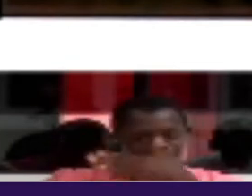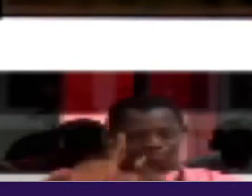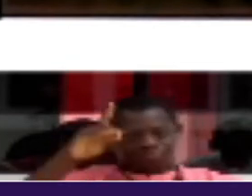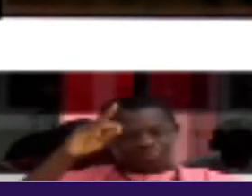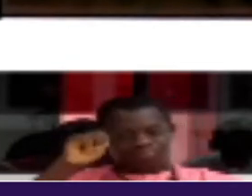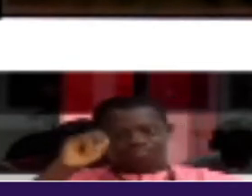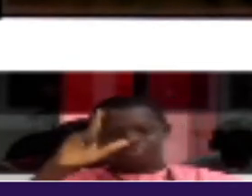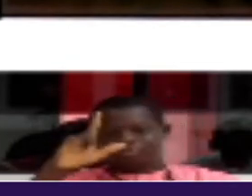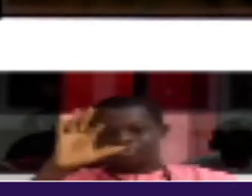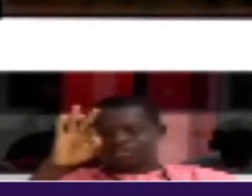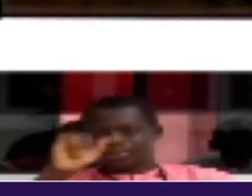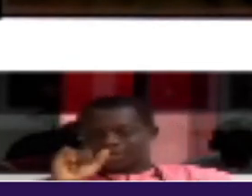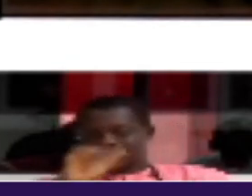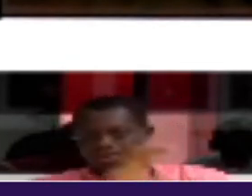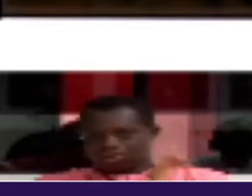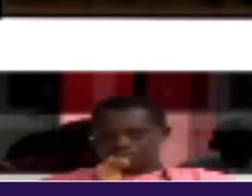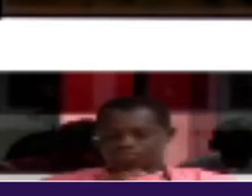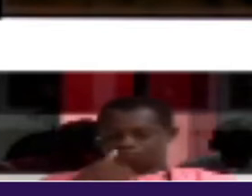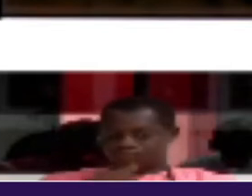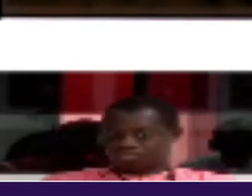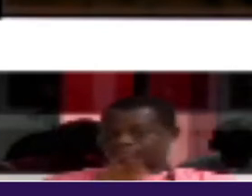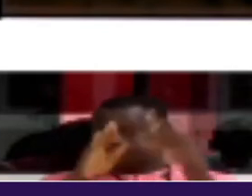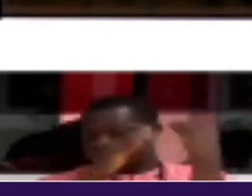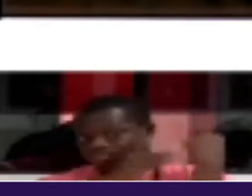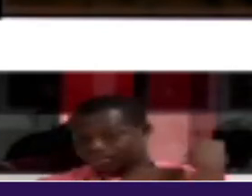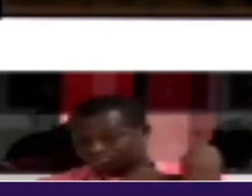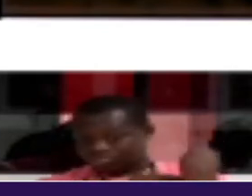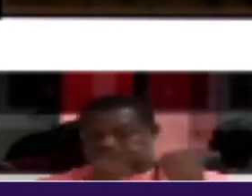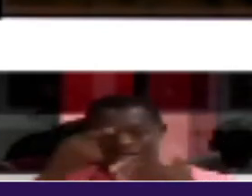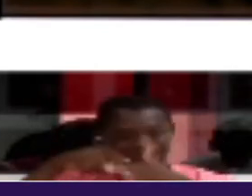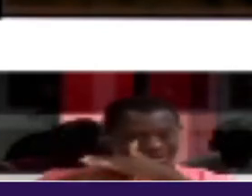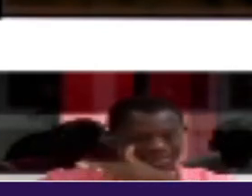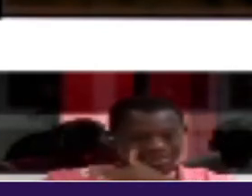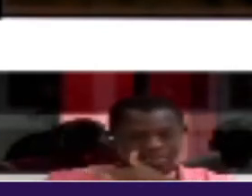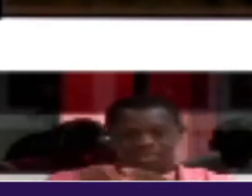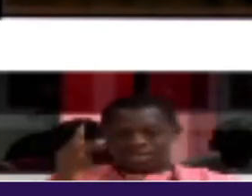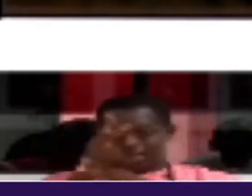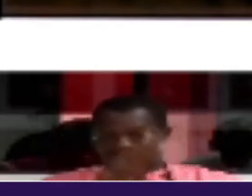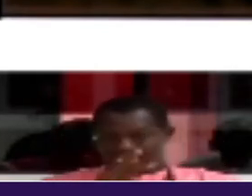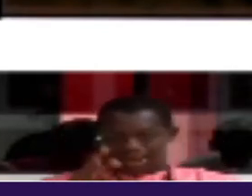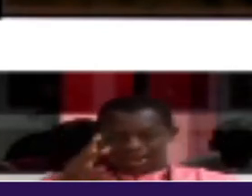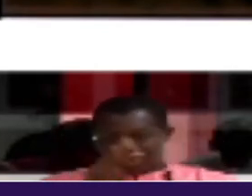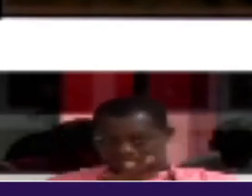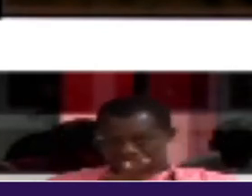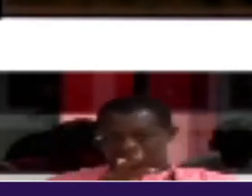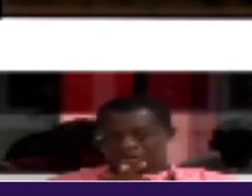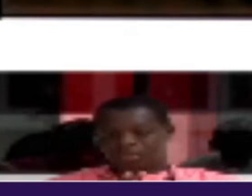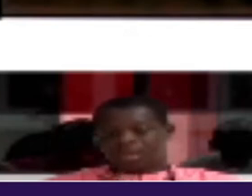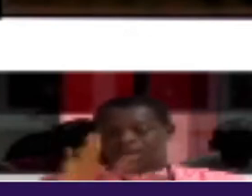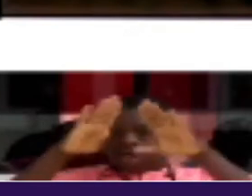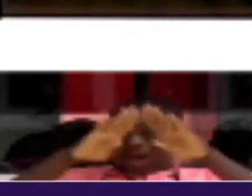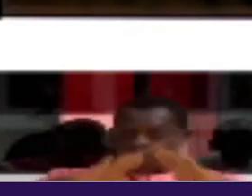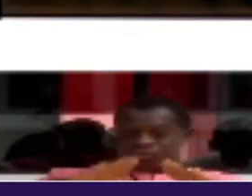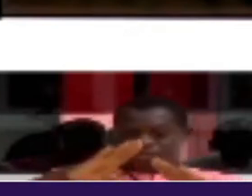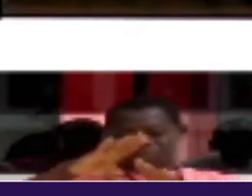we were responsible of the internal guard of the State Guard. And the... Of the State Guard or of the State